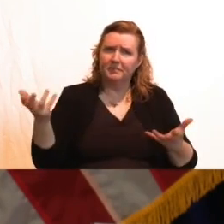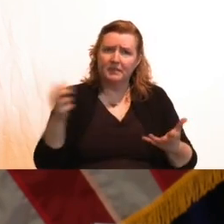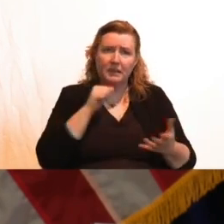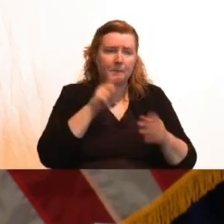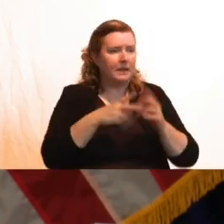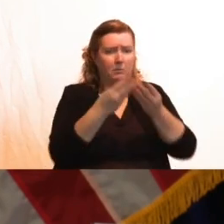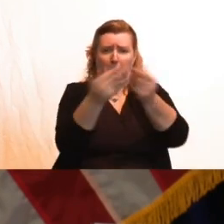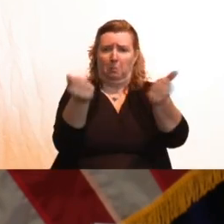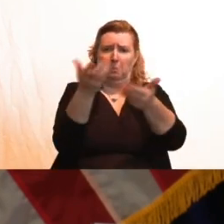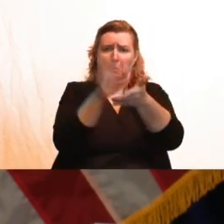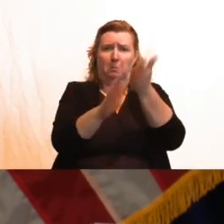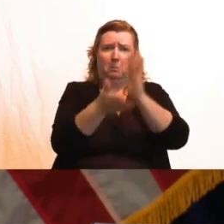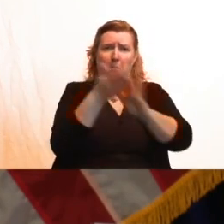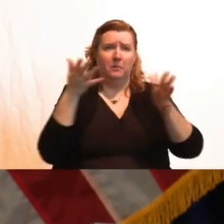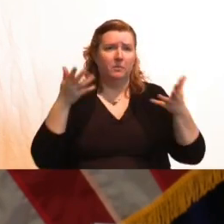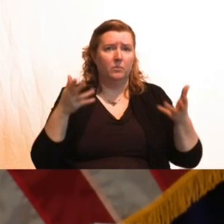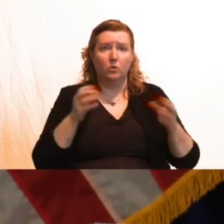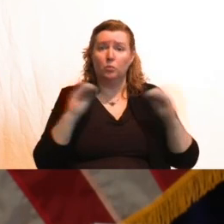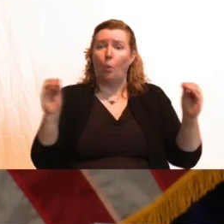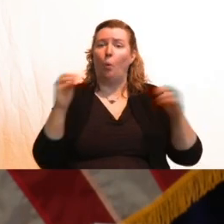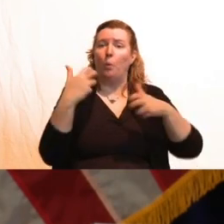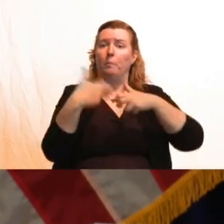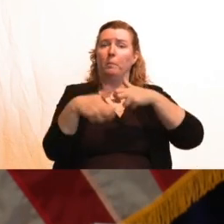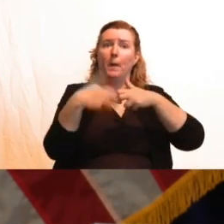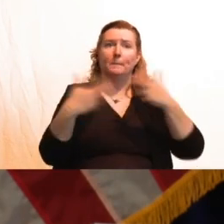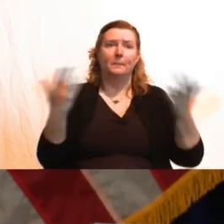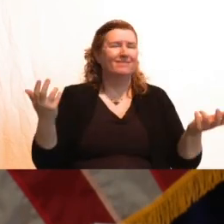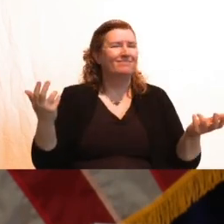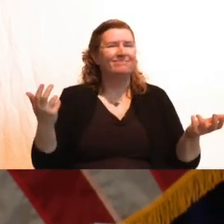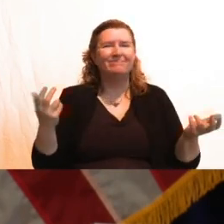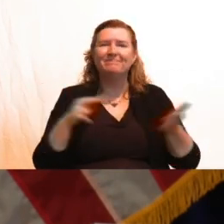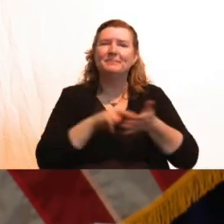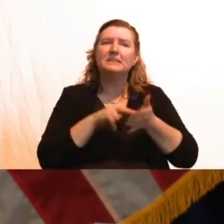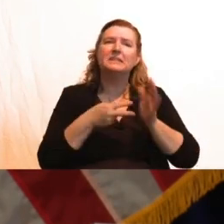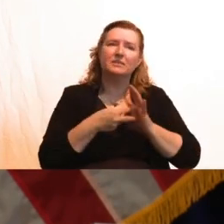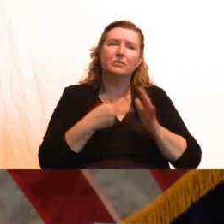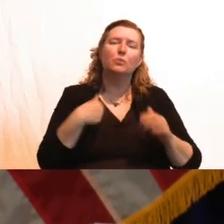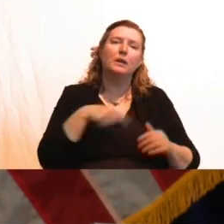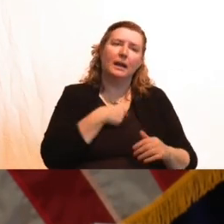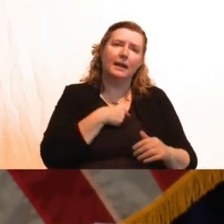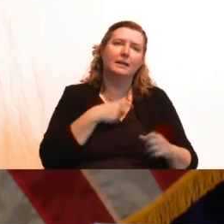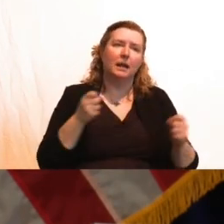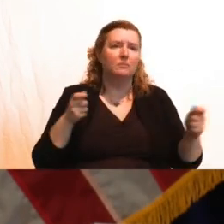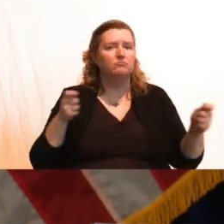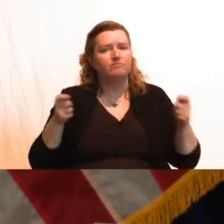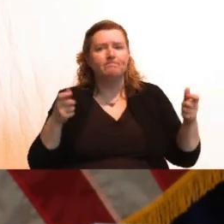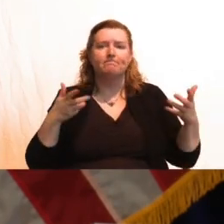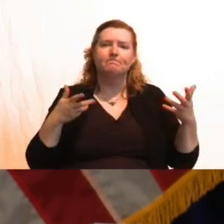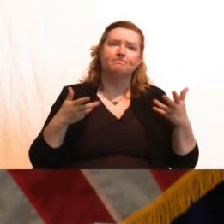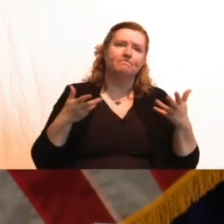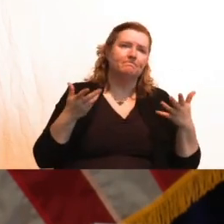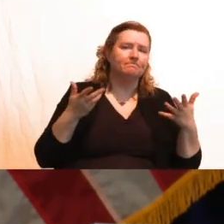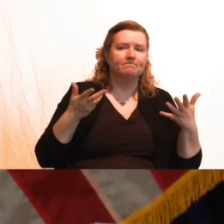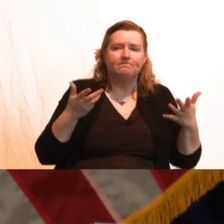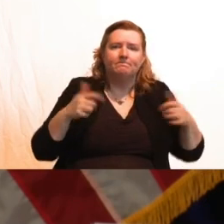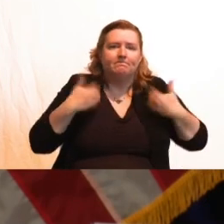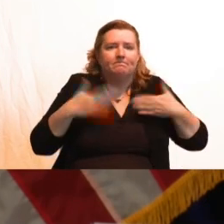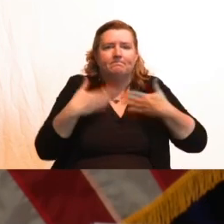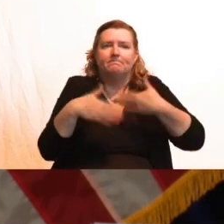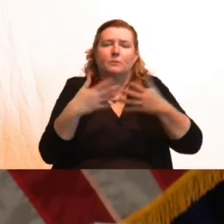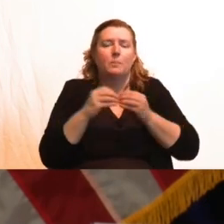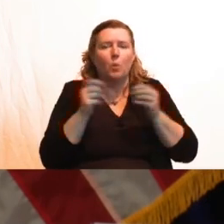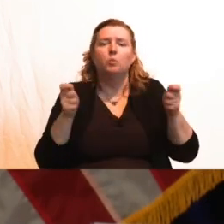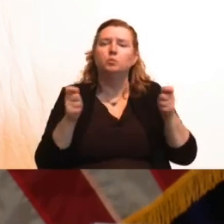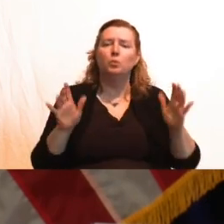we're in a much more controllable spot in an area where we can live much more normally with the virus, but we